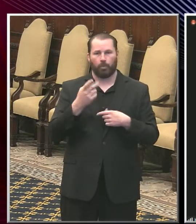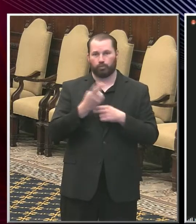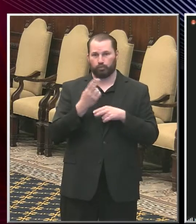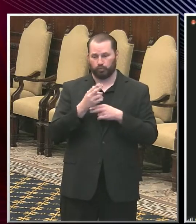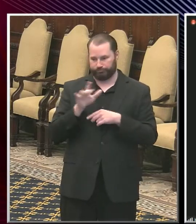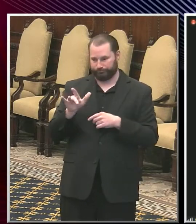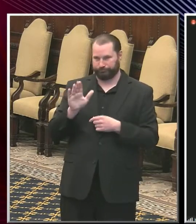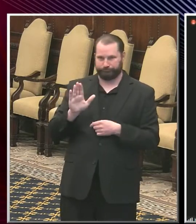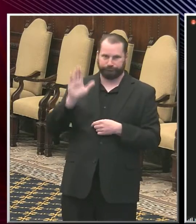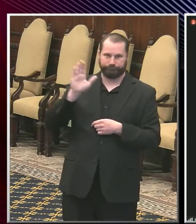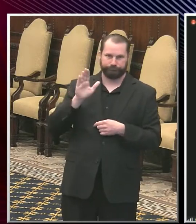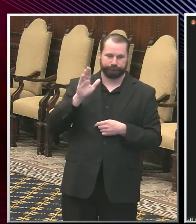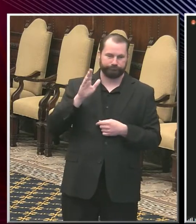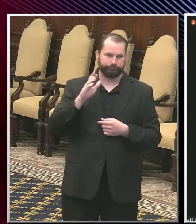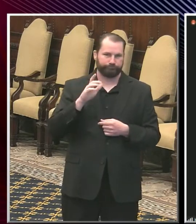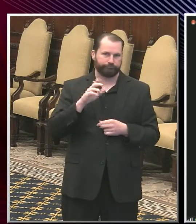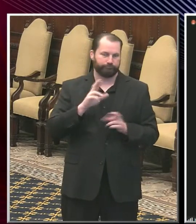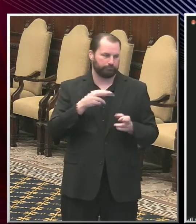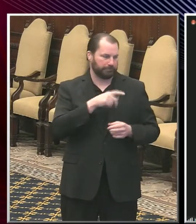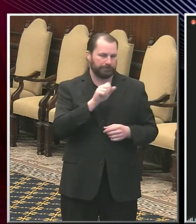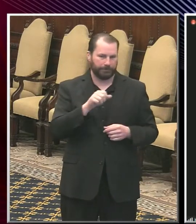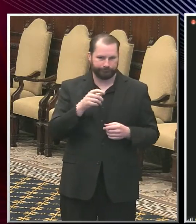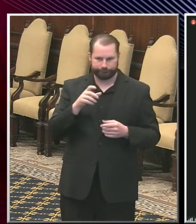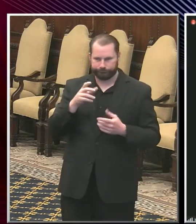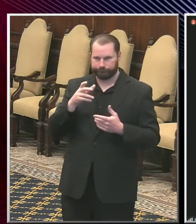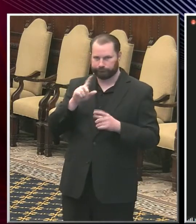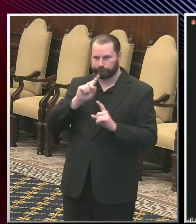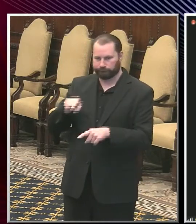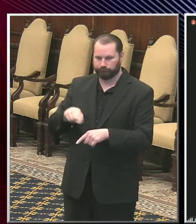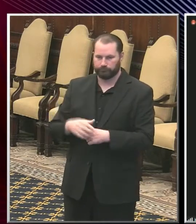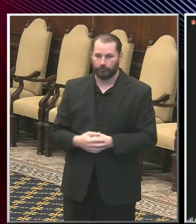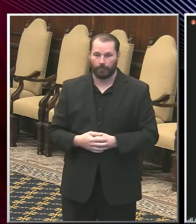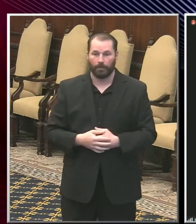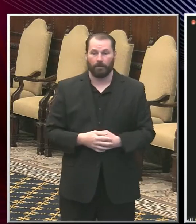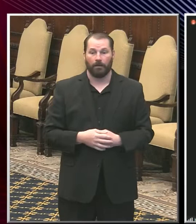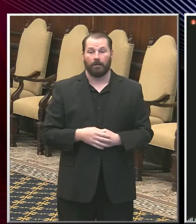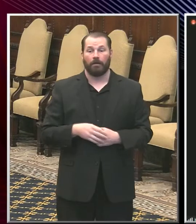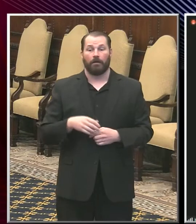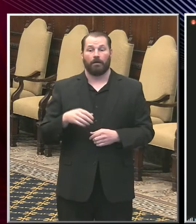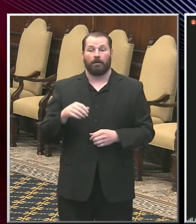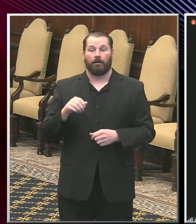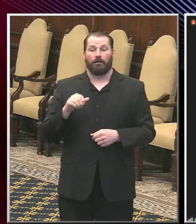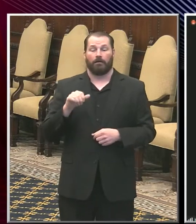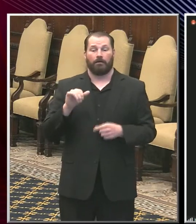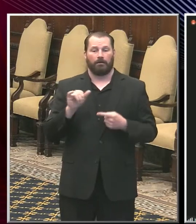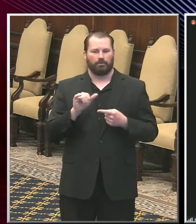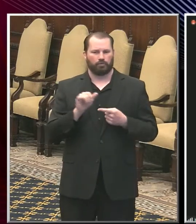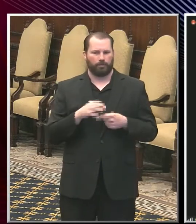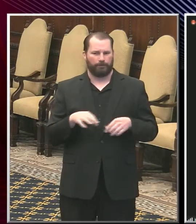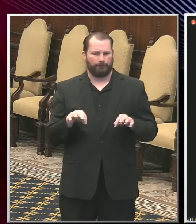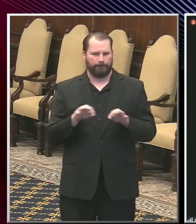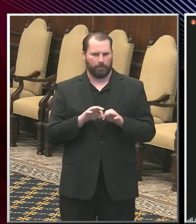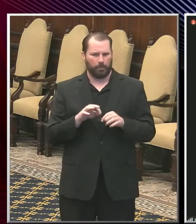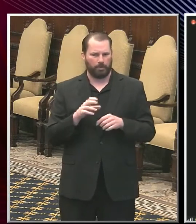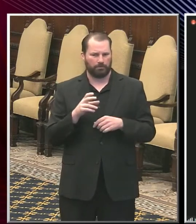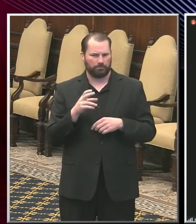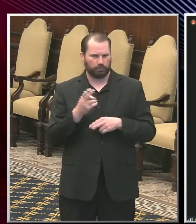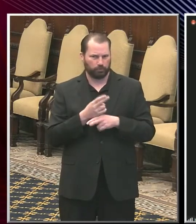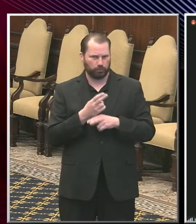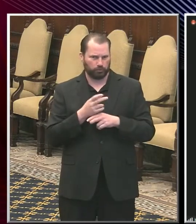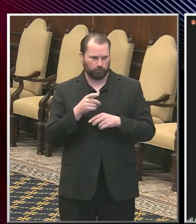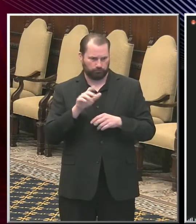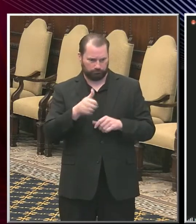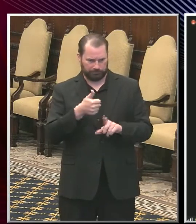can be found under the participants list. We also ask that you use video to ask your question if you are able for broadcasting